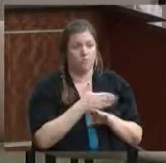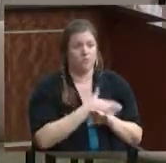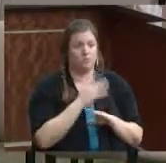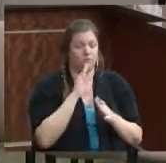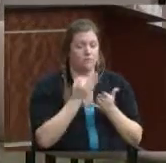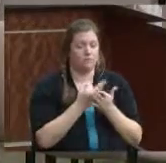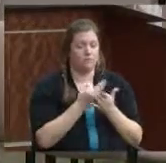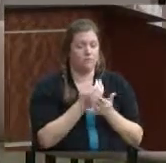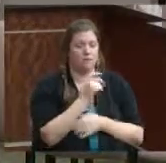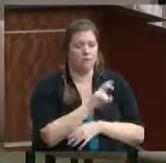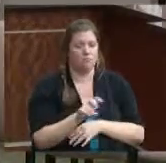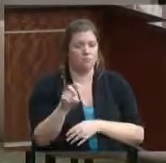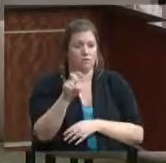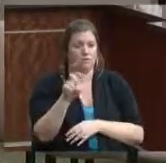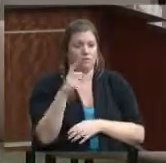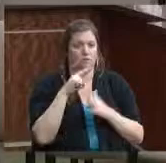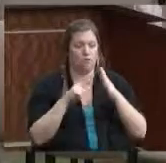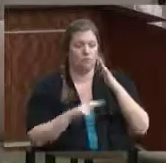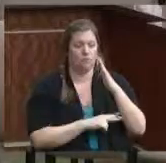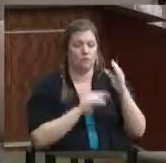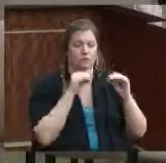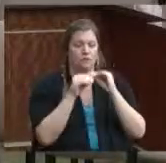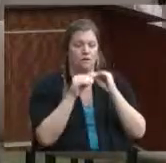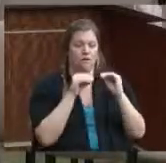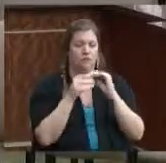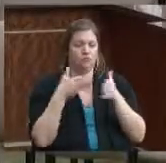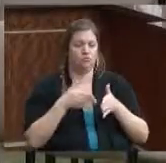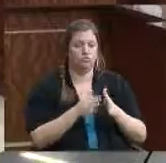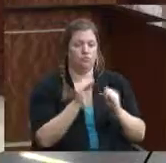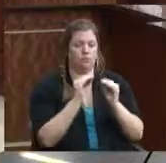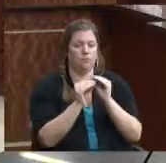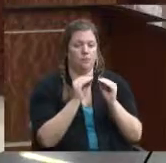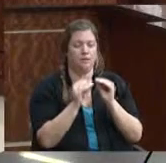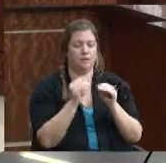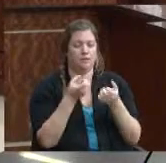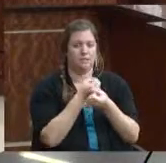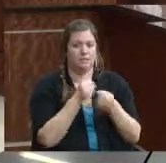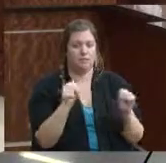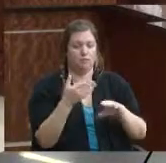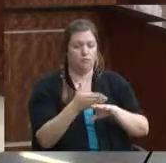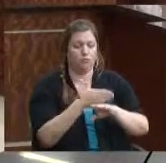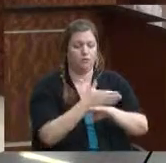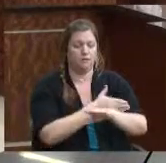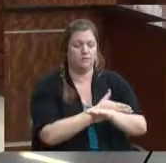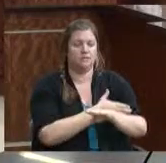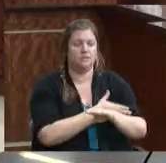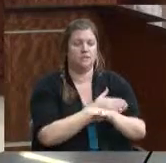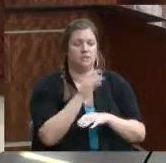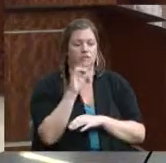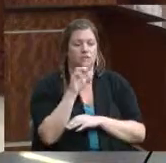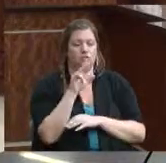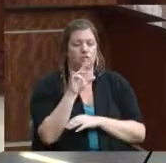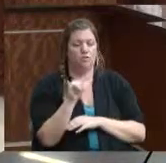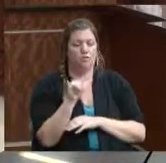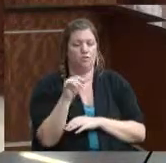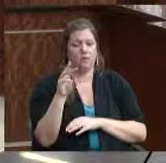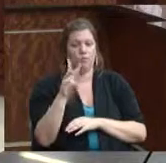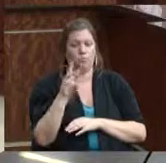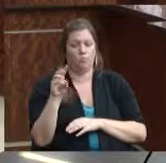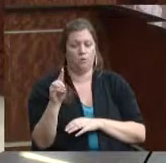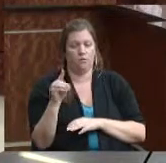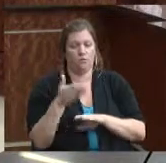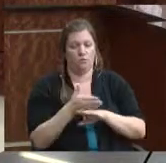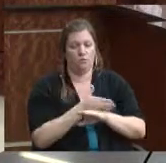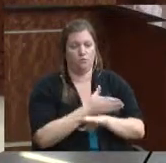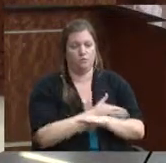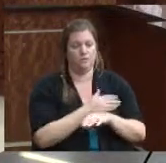being transferred for bridge repairs, street repairs and safety improvements, Cherry Wood